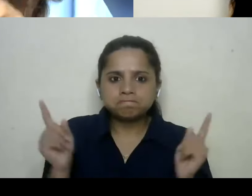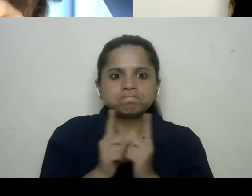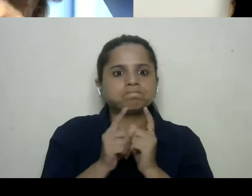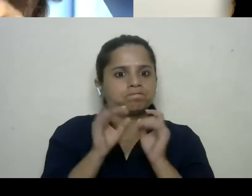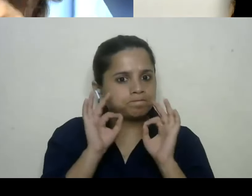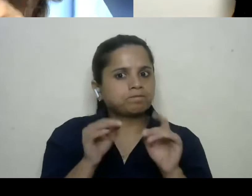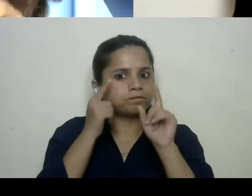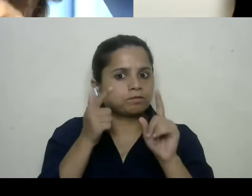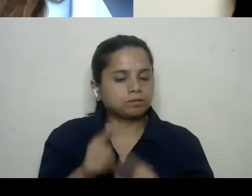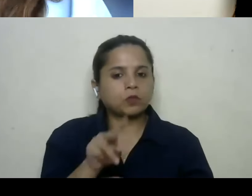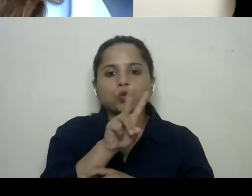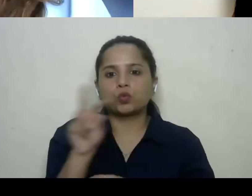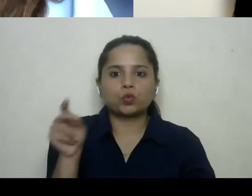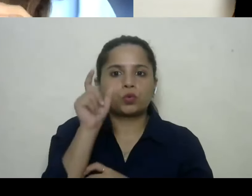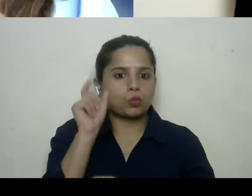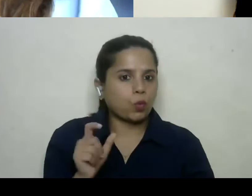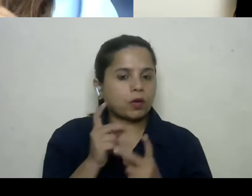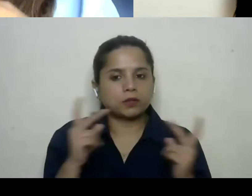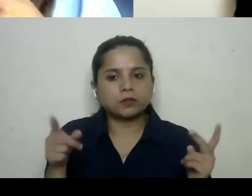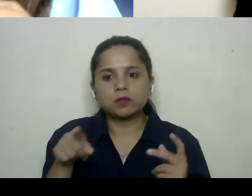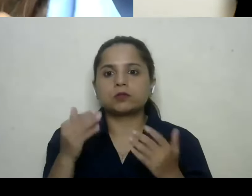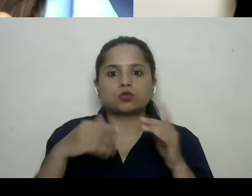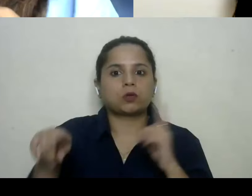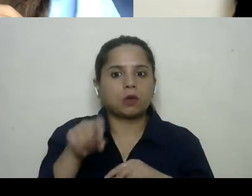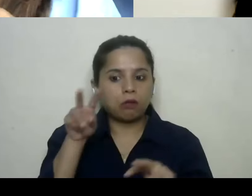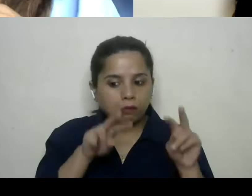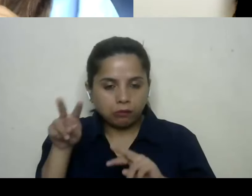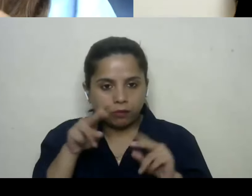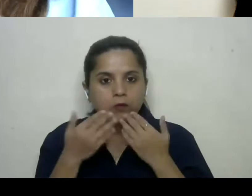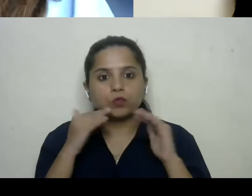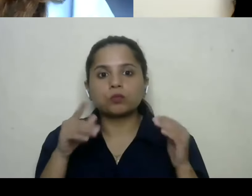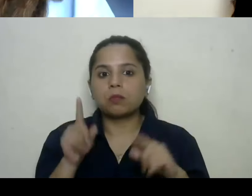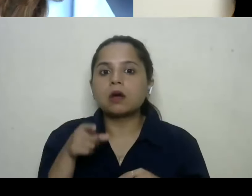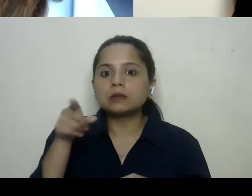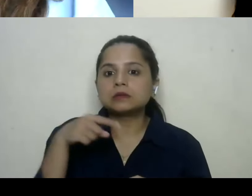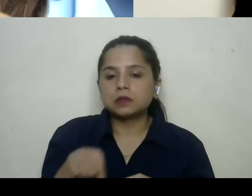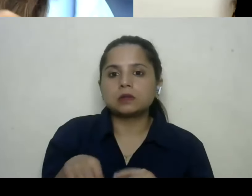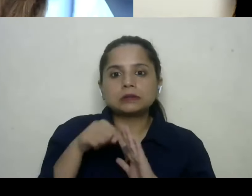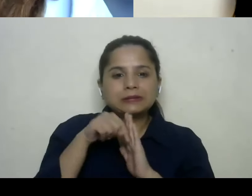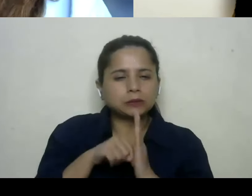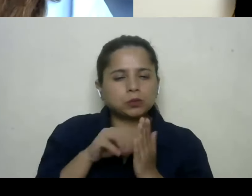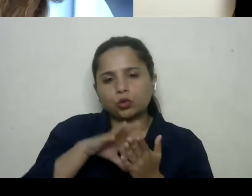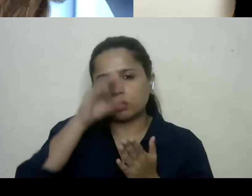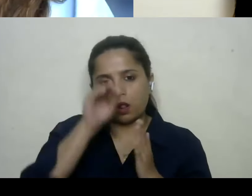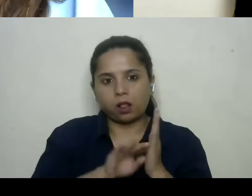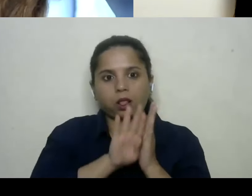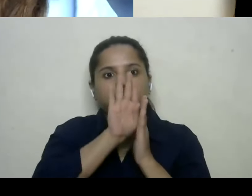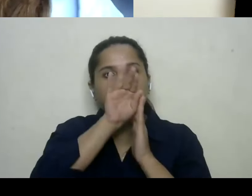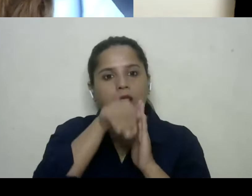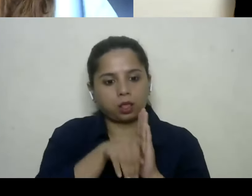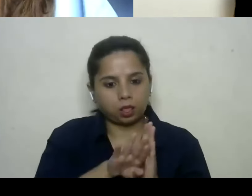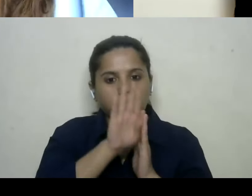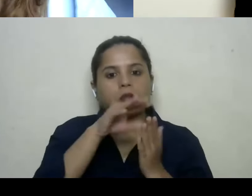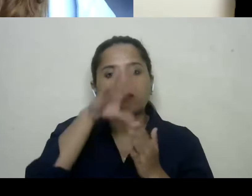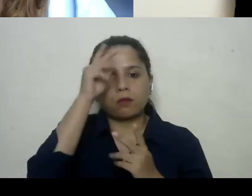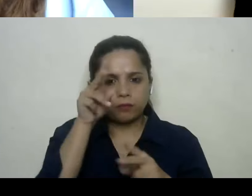200, the child has to go through, the student has to go through the steep learning curve of analyzing the information, keeping